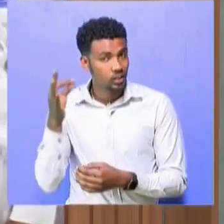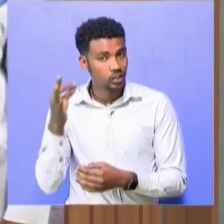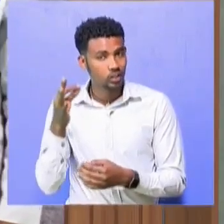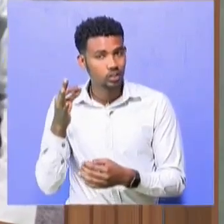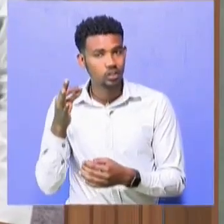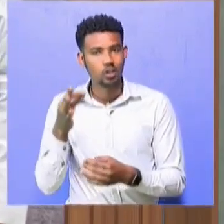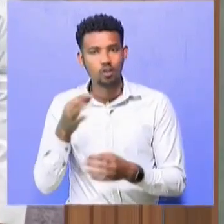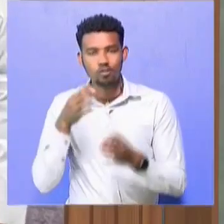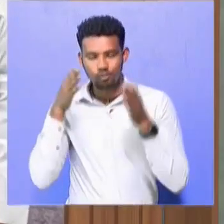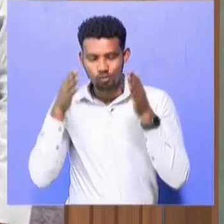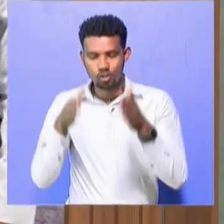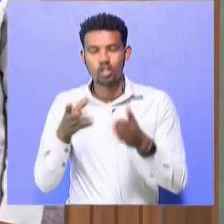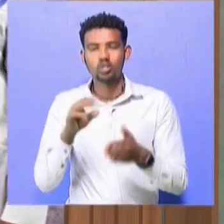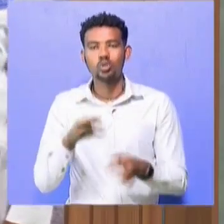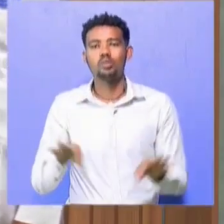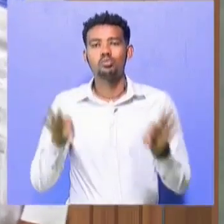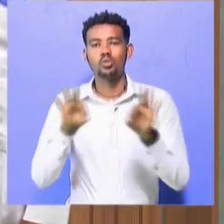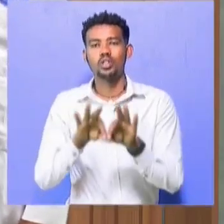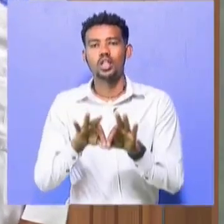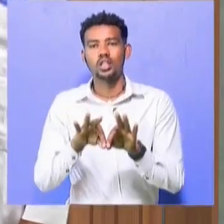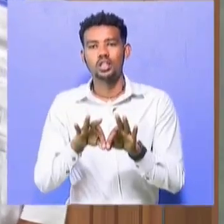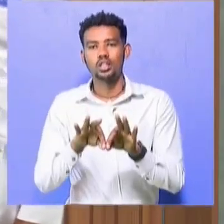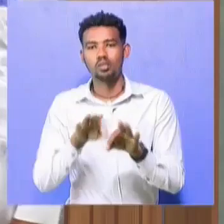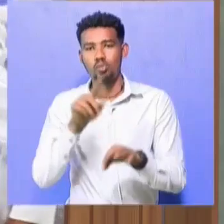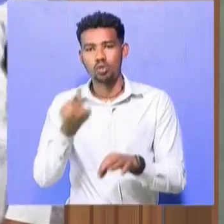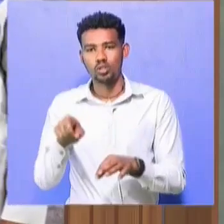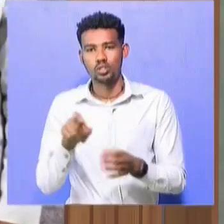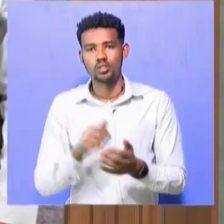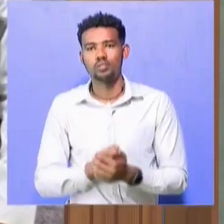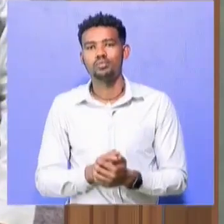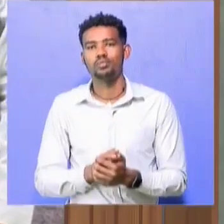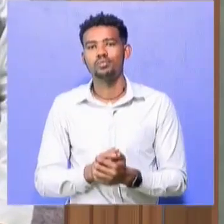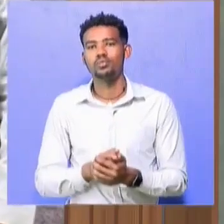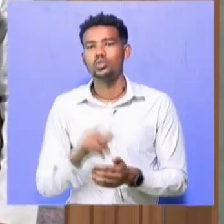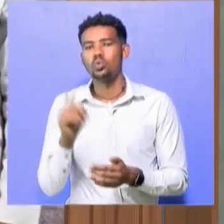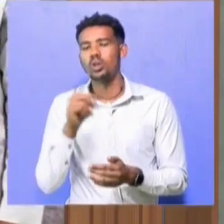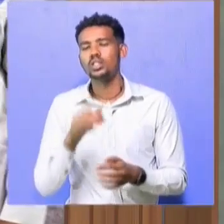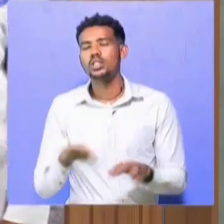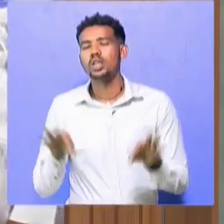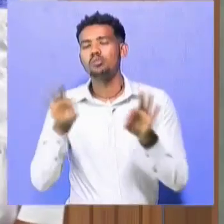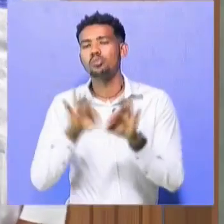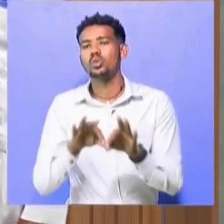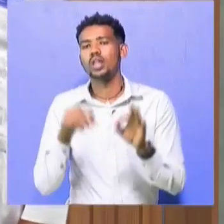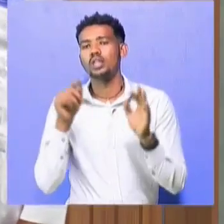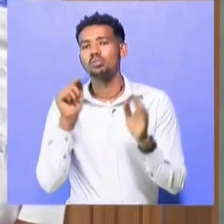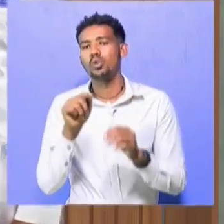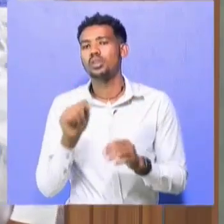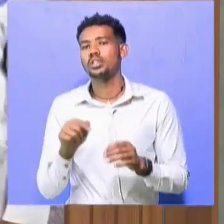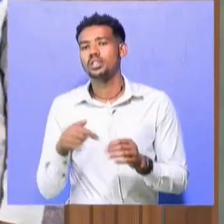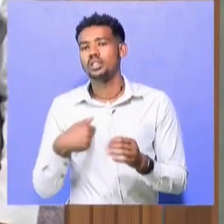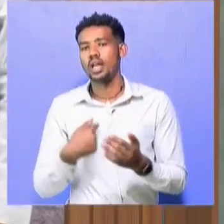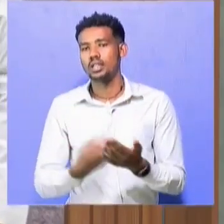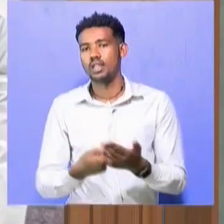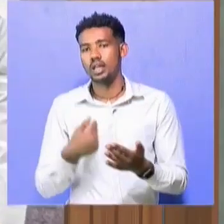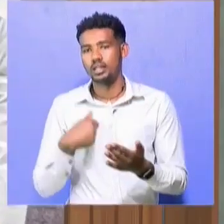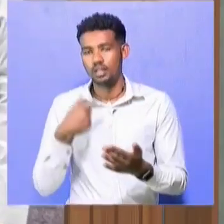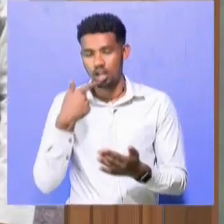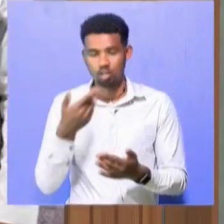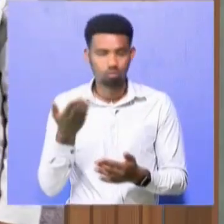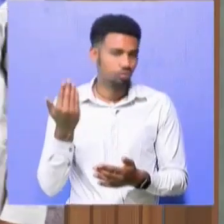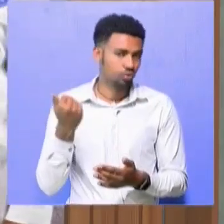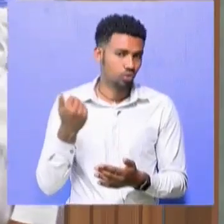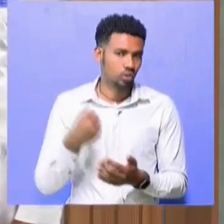on important pointers. Yeah, what are the important pointers that are mentioned in the listening